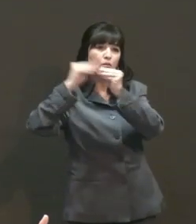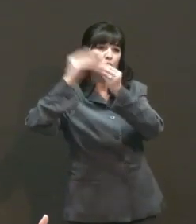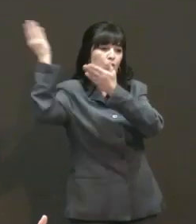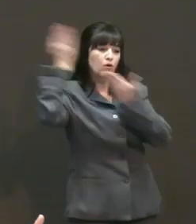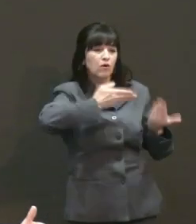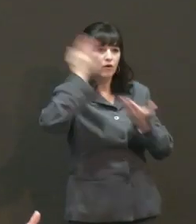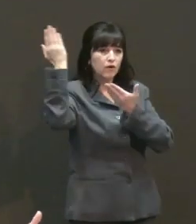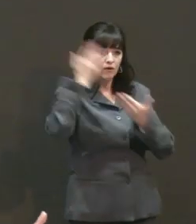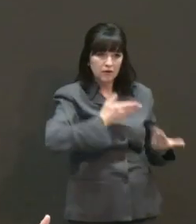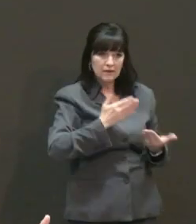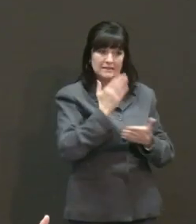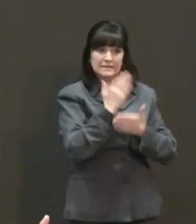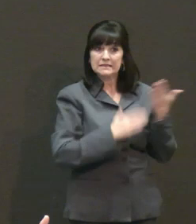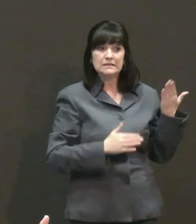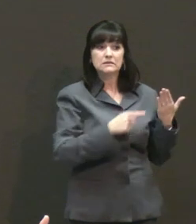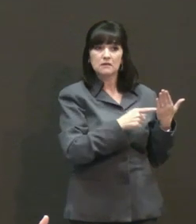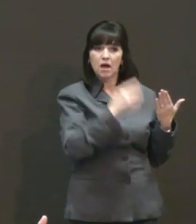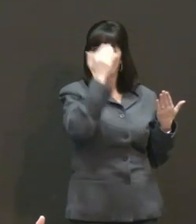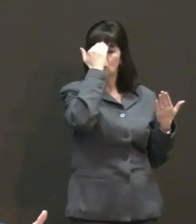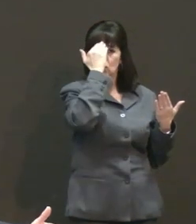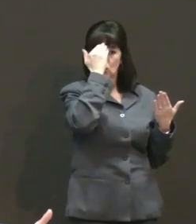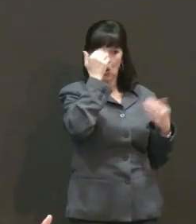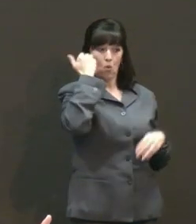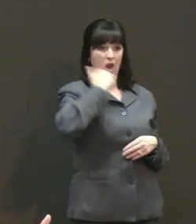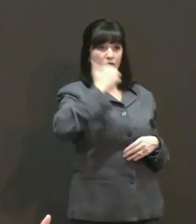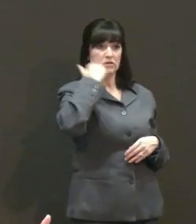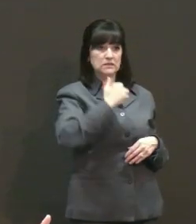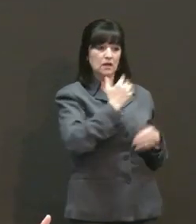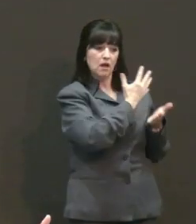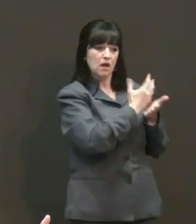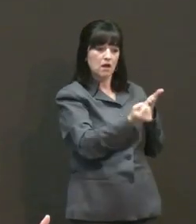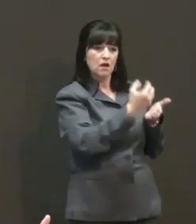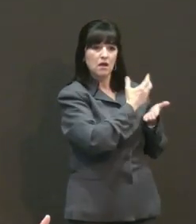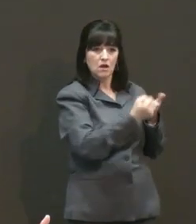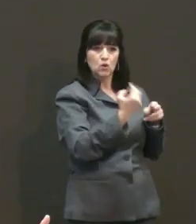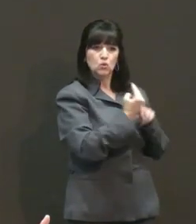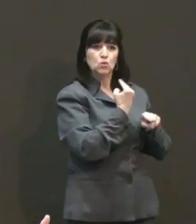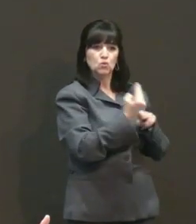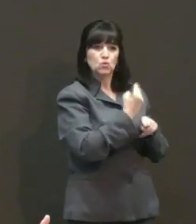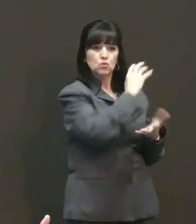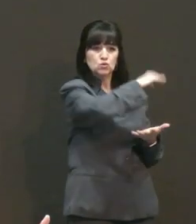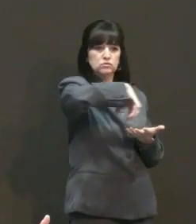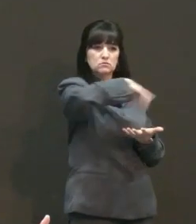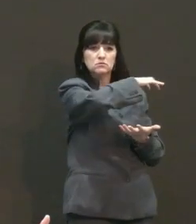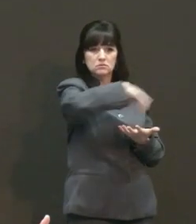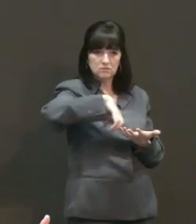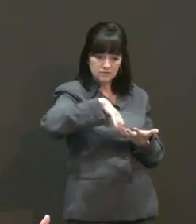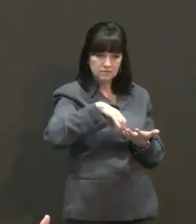burn rate at X number per day. Some hospitals had a little bit more than that, as I recall.